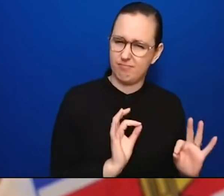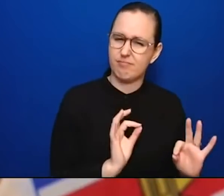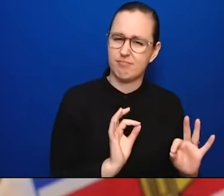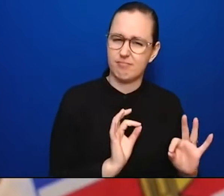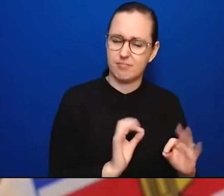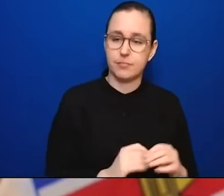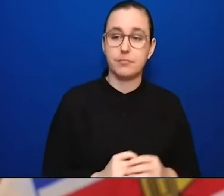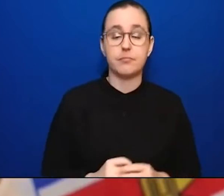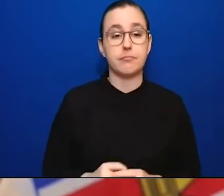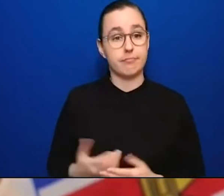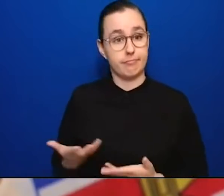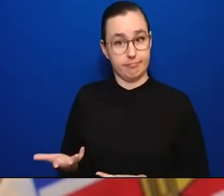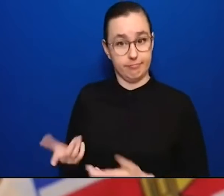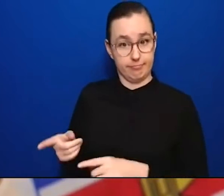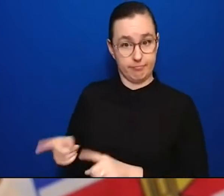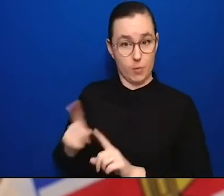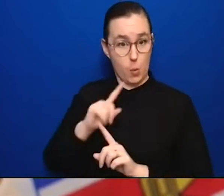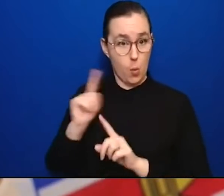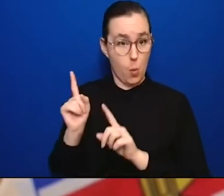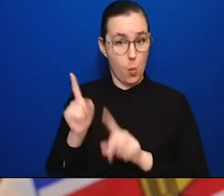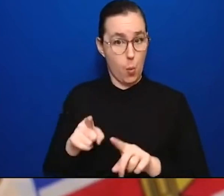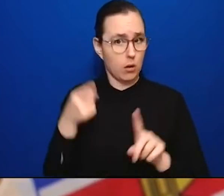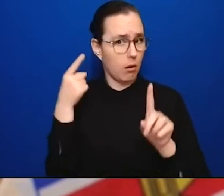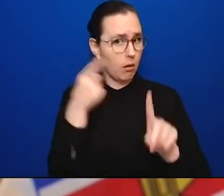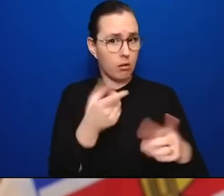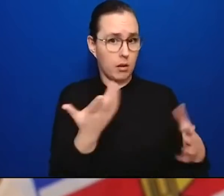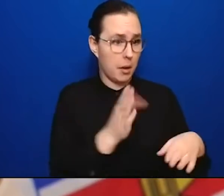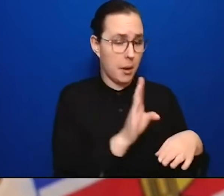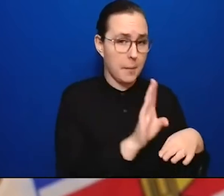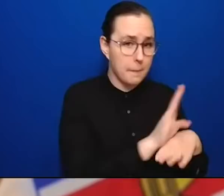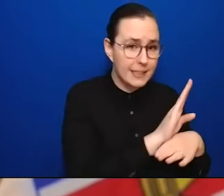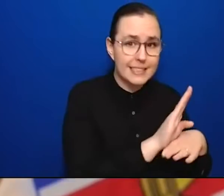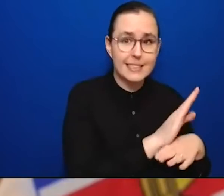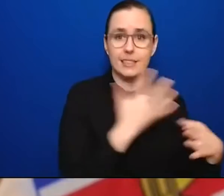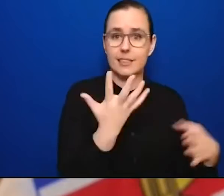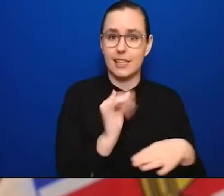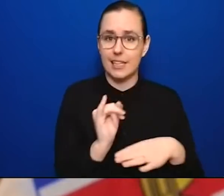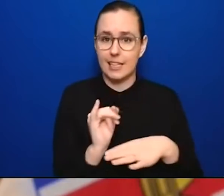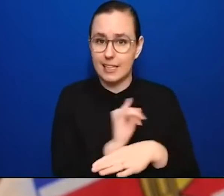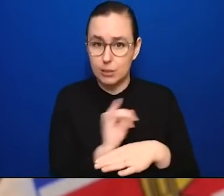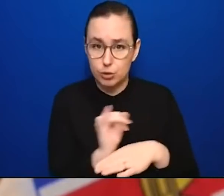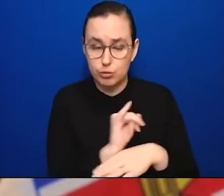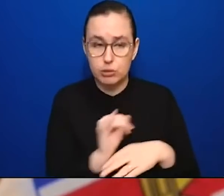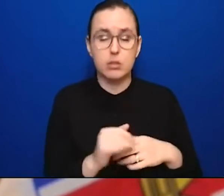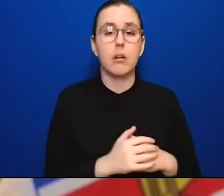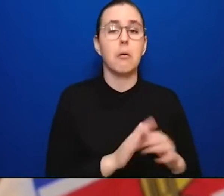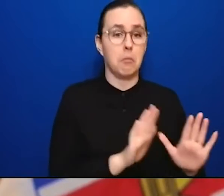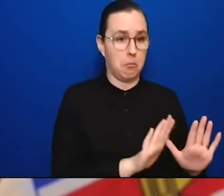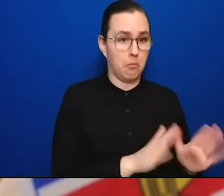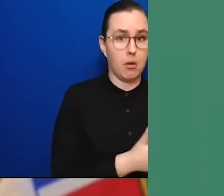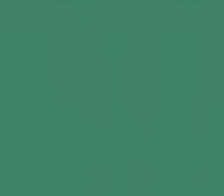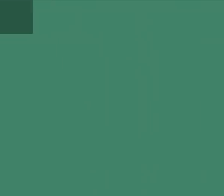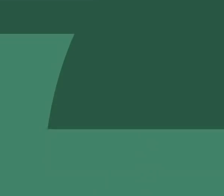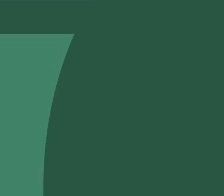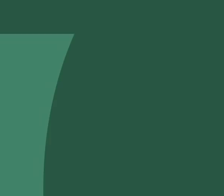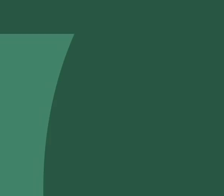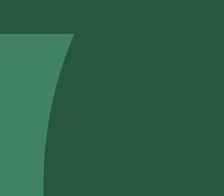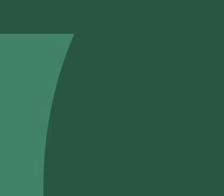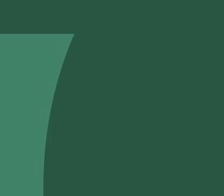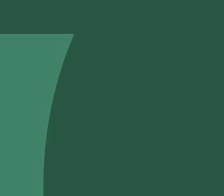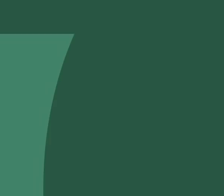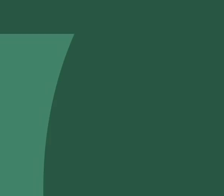or post-secondary or the K-12, where we have additional other plans in place that are unique to those settings.